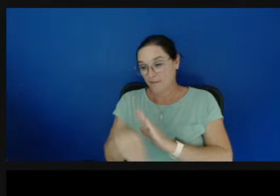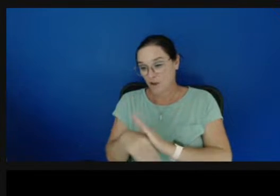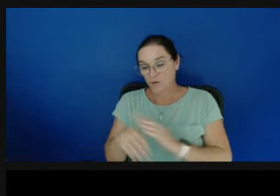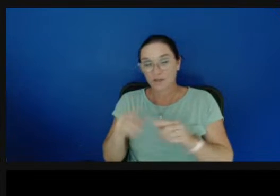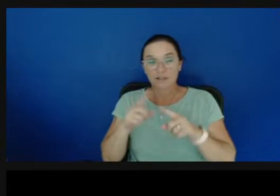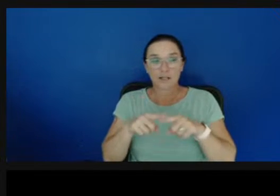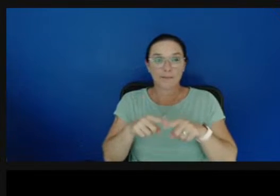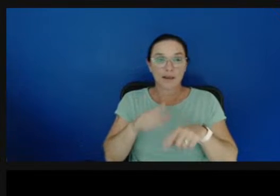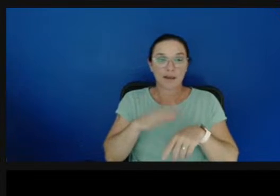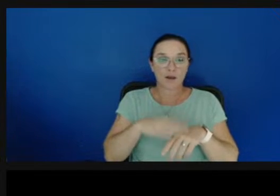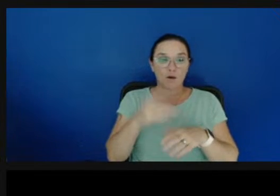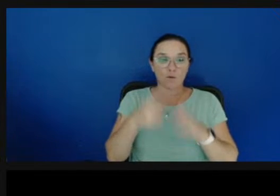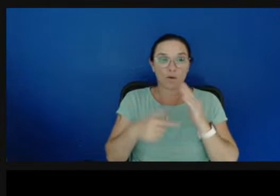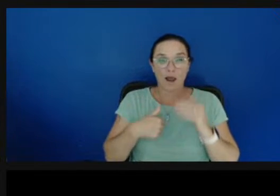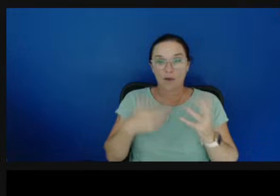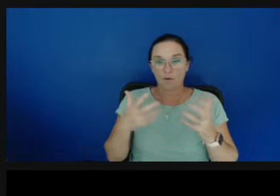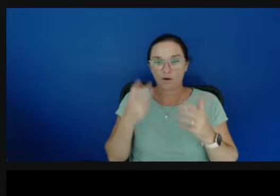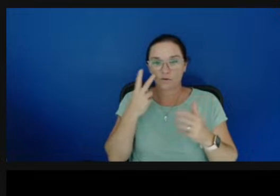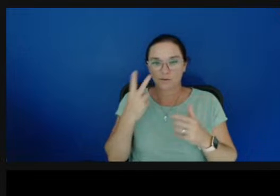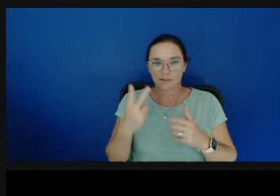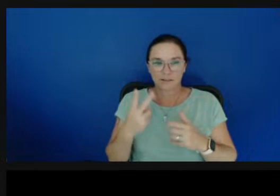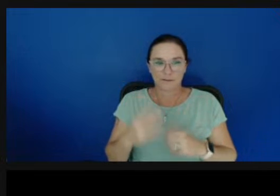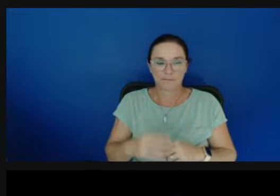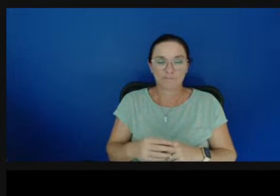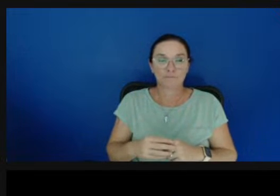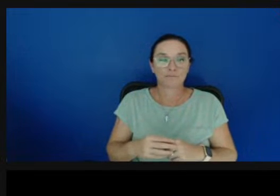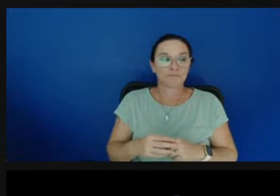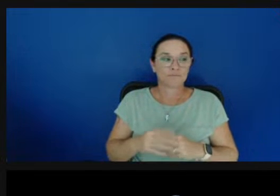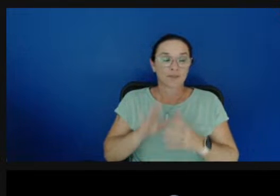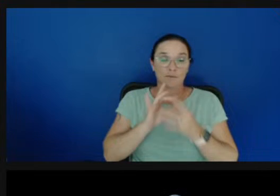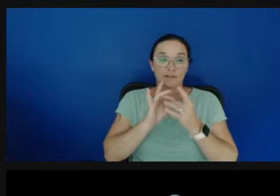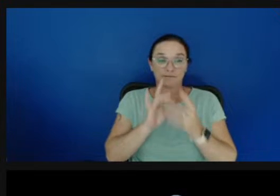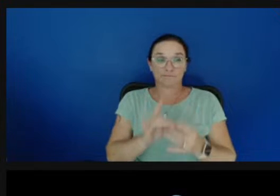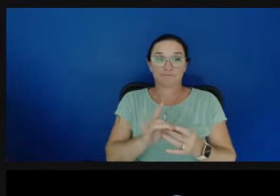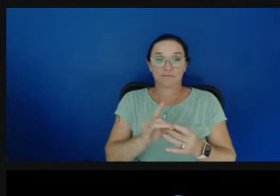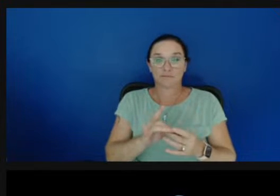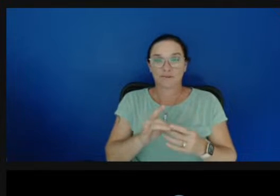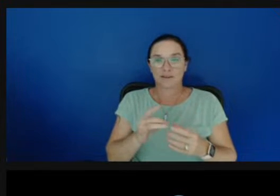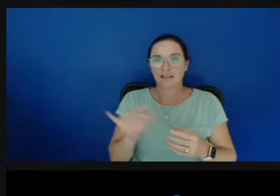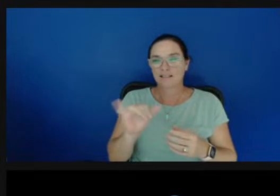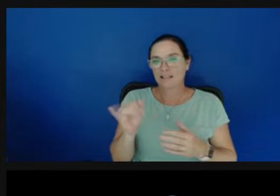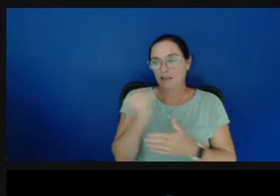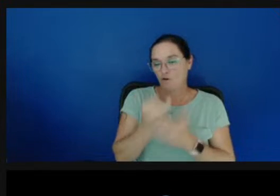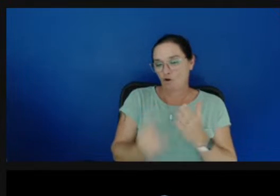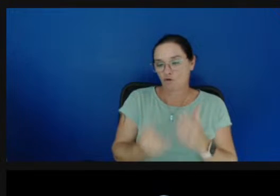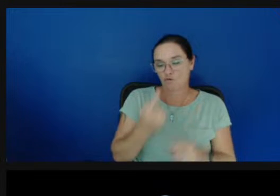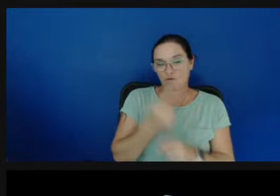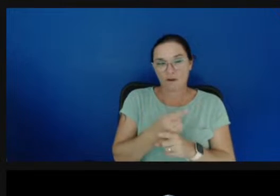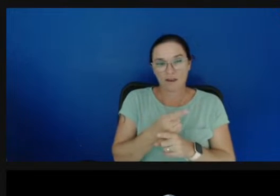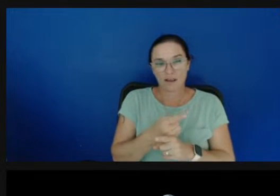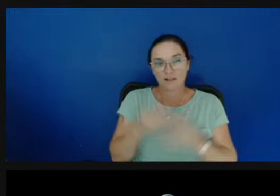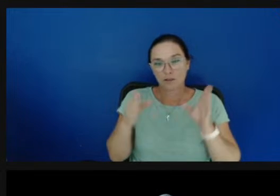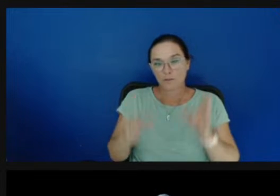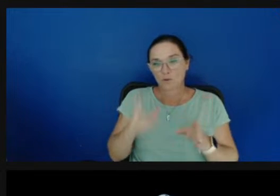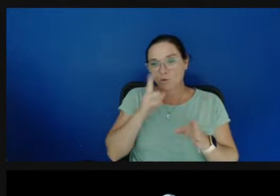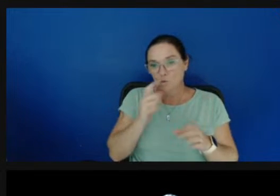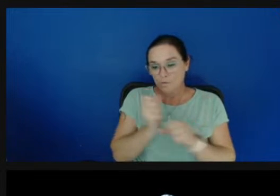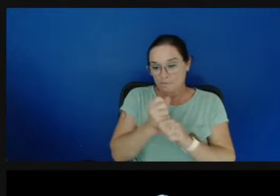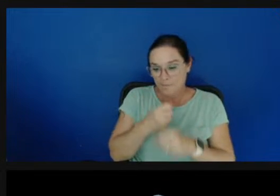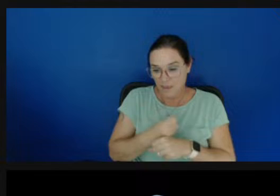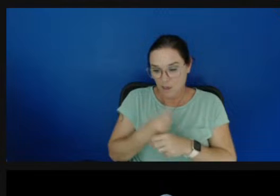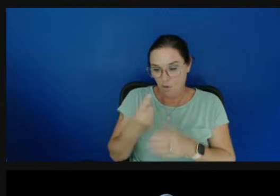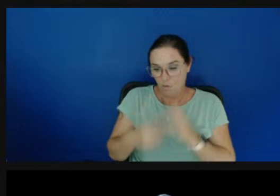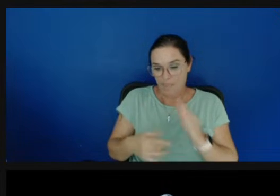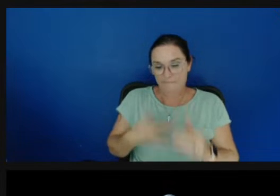I wanted to see. And when it comes to this, it's kind of artistic, right? It's the person that's doing it, what they